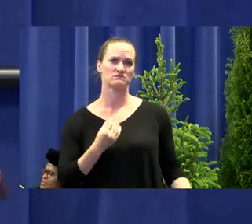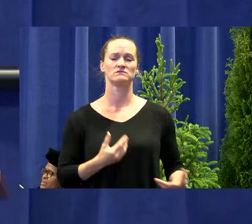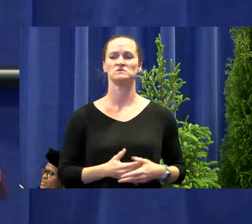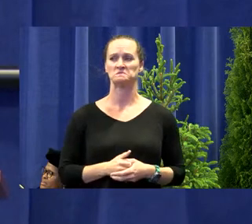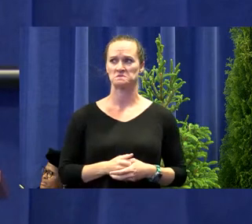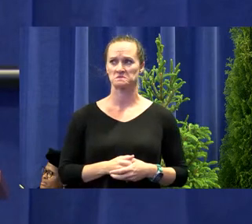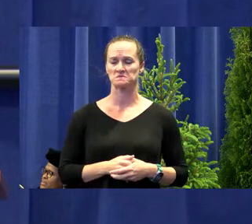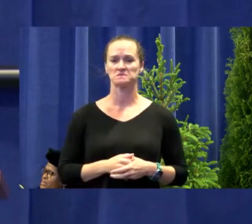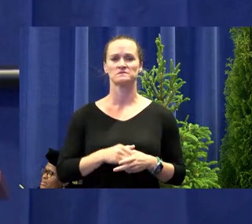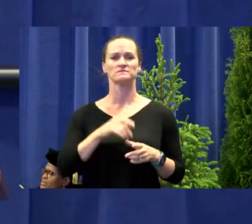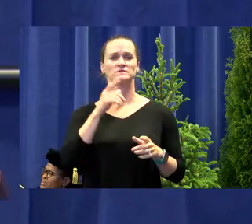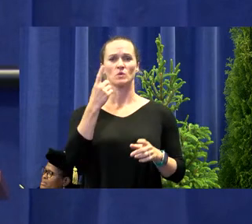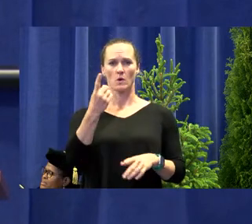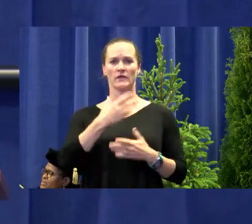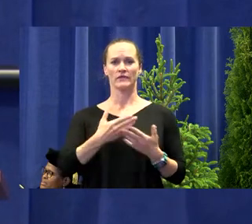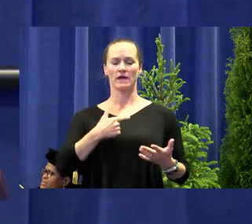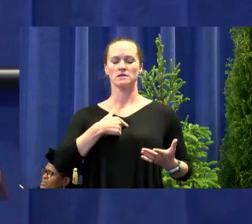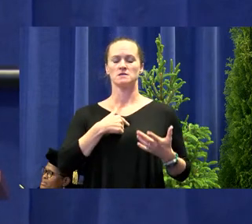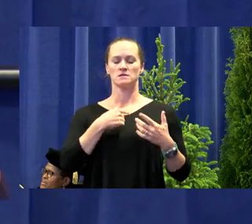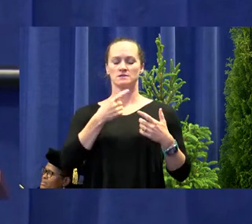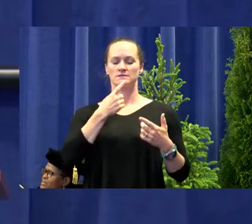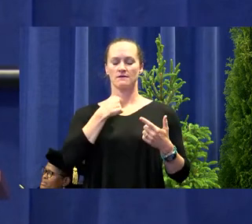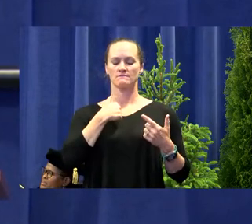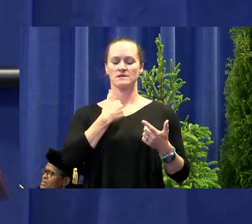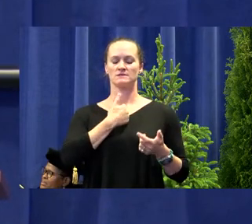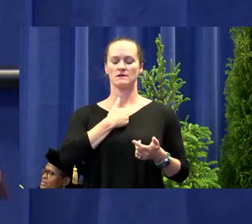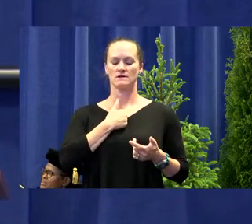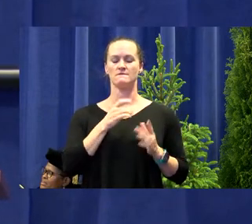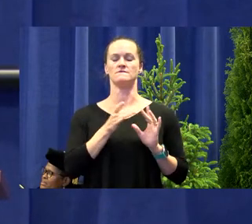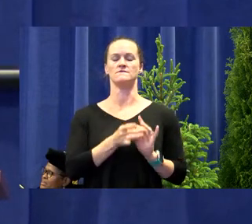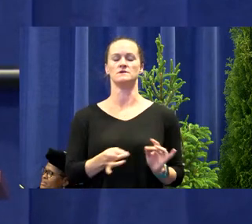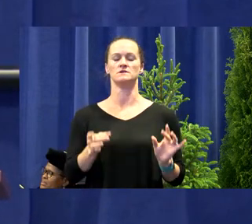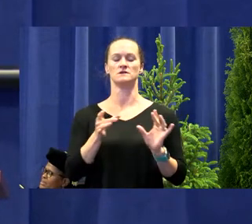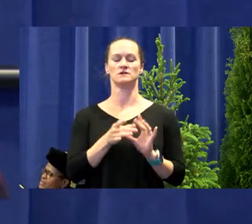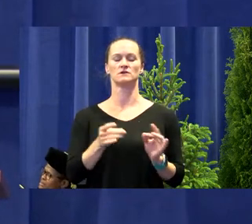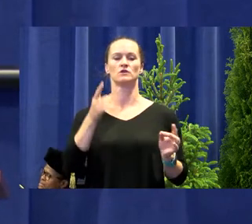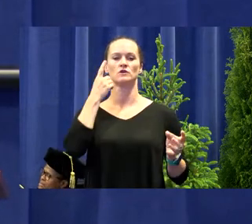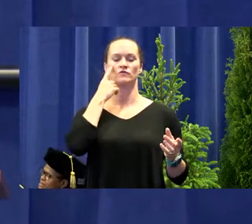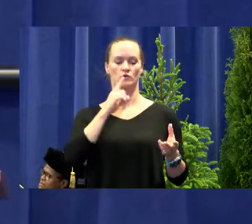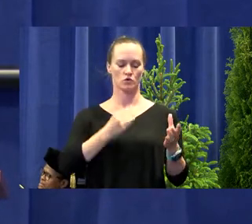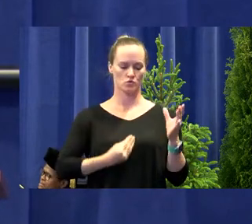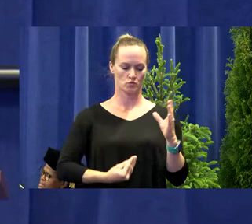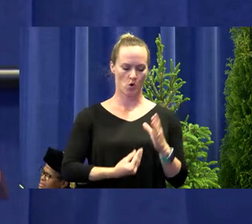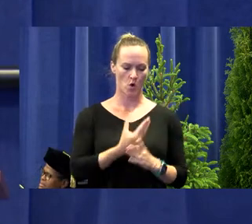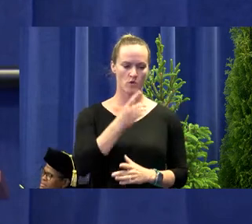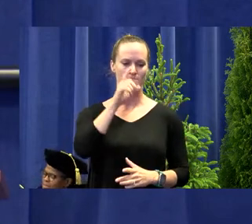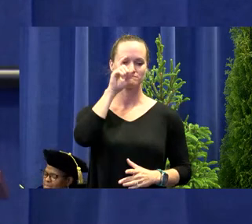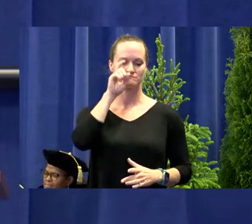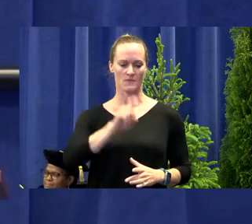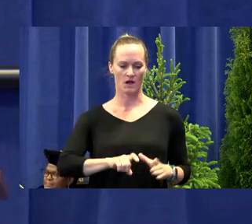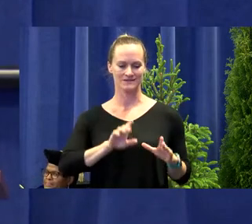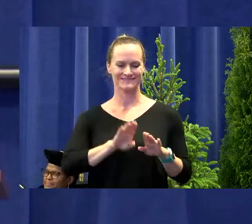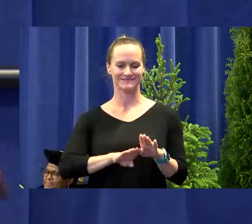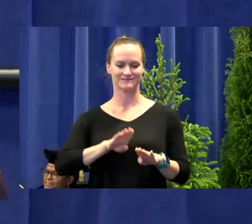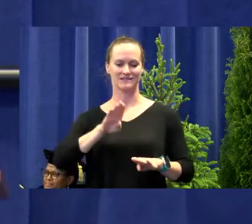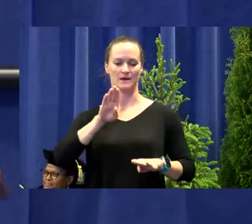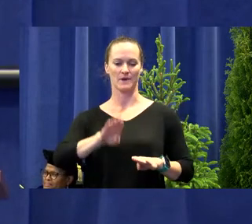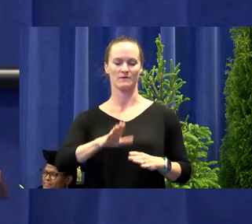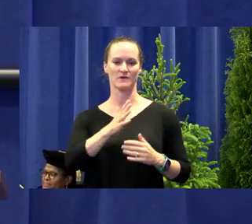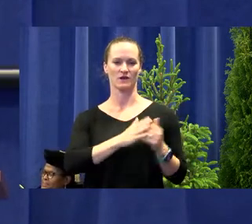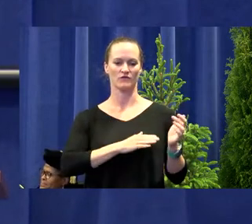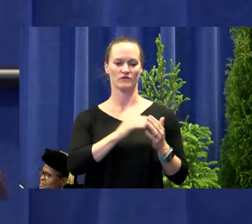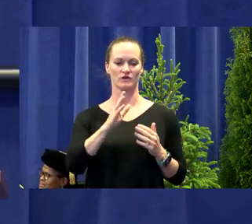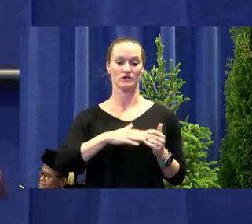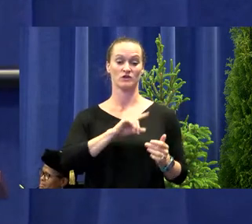I was trying to calm myself was repeating the phrase, in order to grow, you need to step out of your comfort zone.